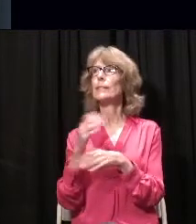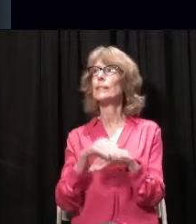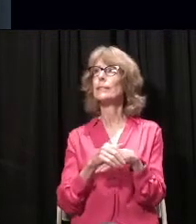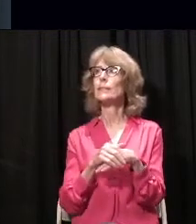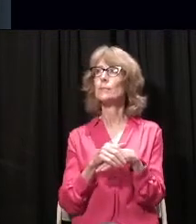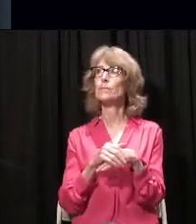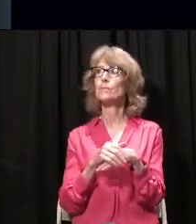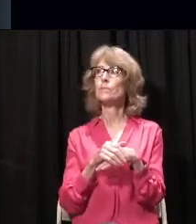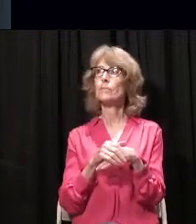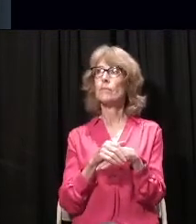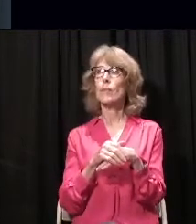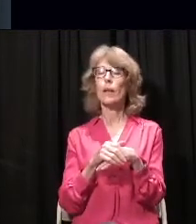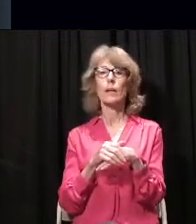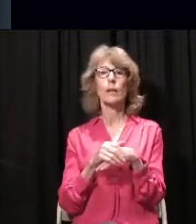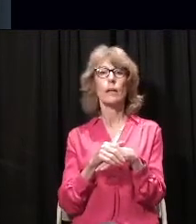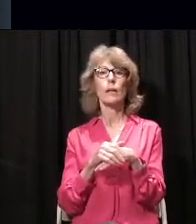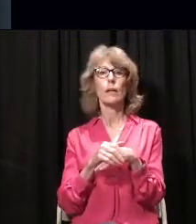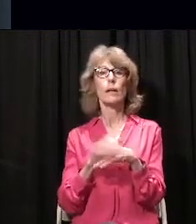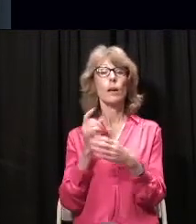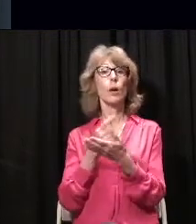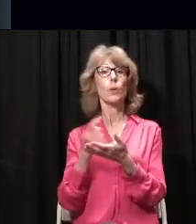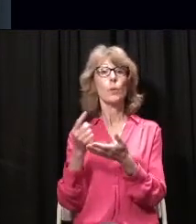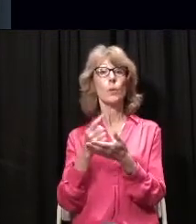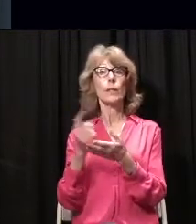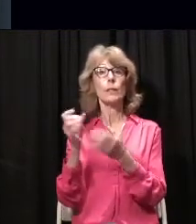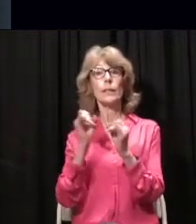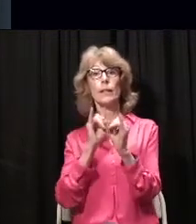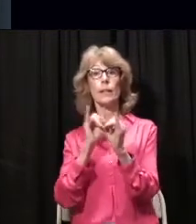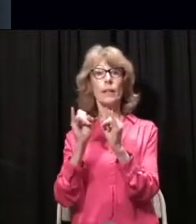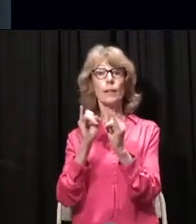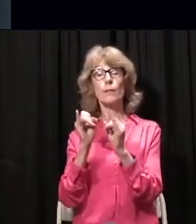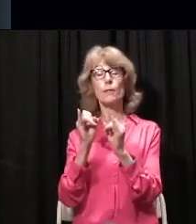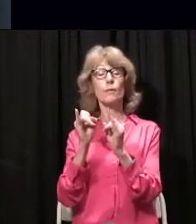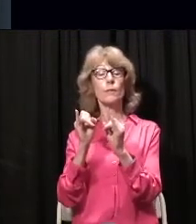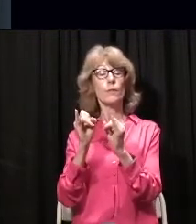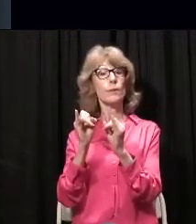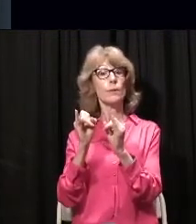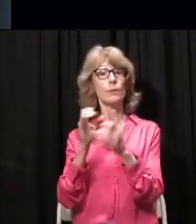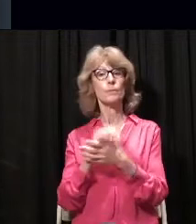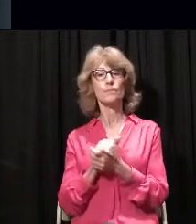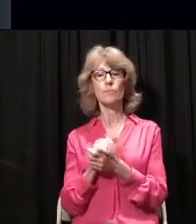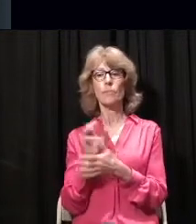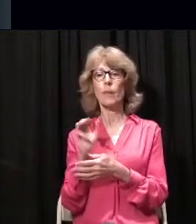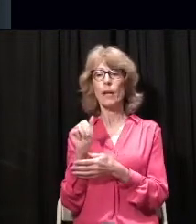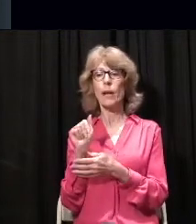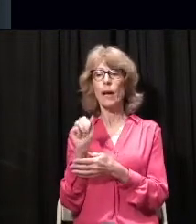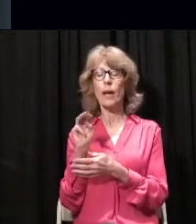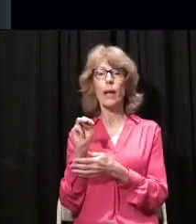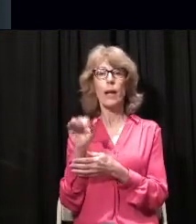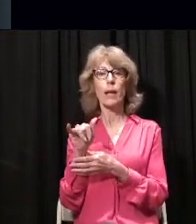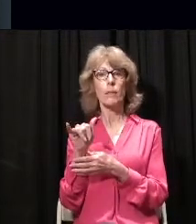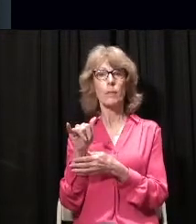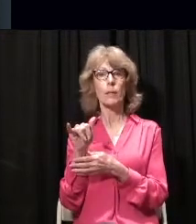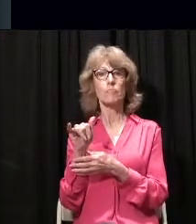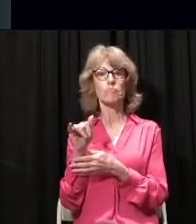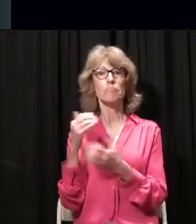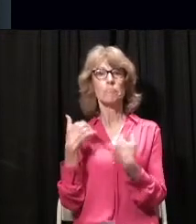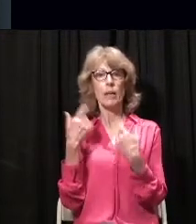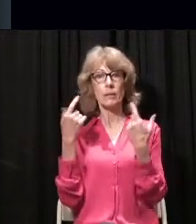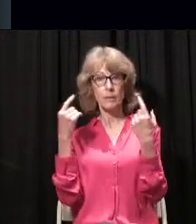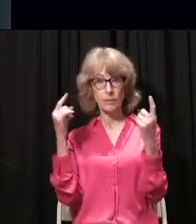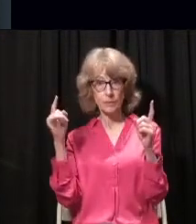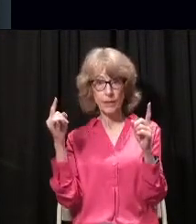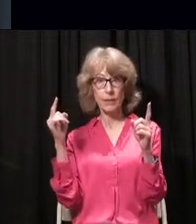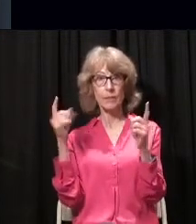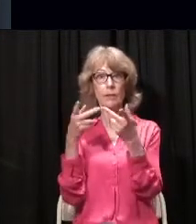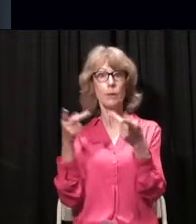a weekly interview where he's been putting people online, talking to them. Amy has a really, really effective page for women